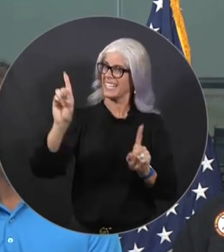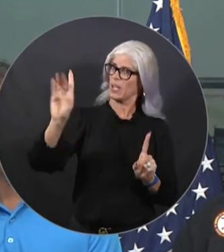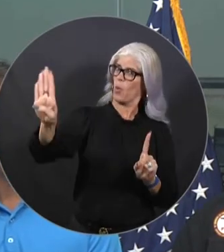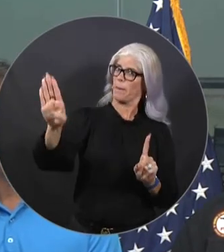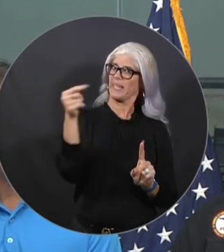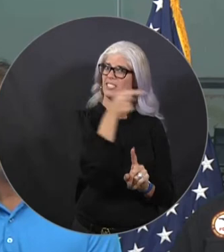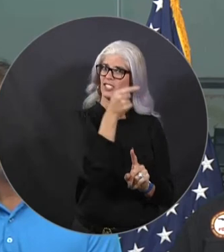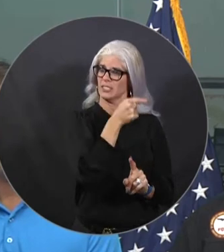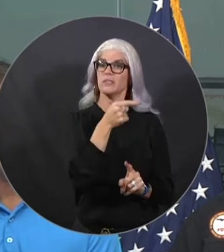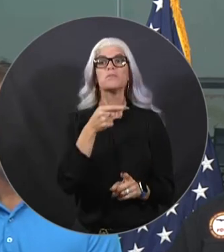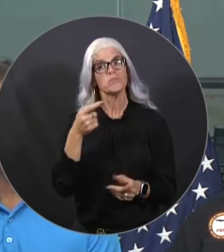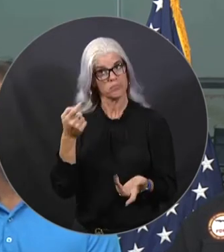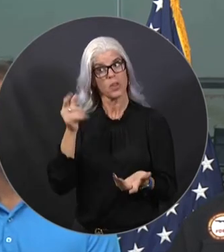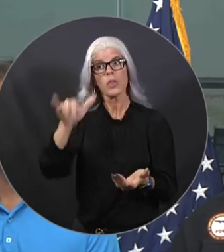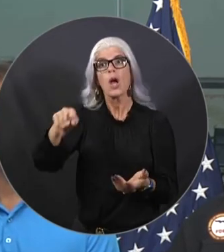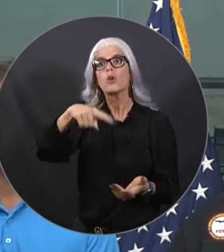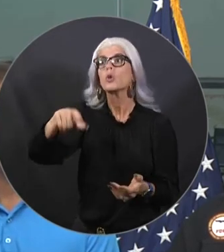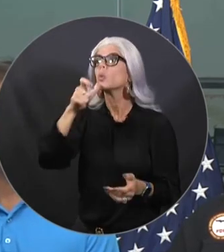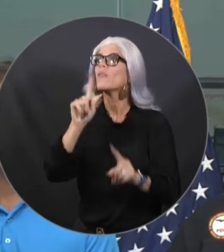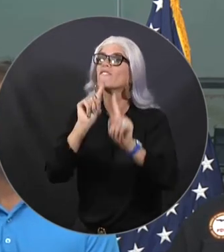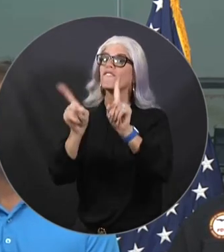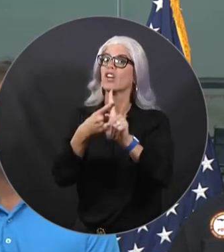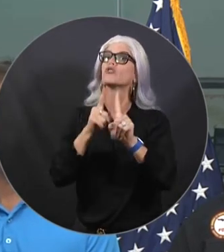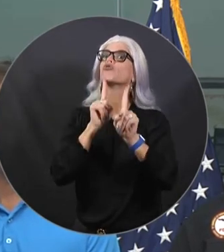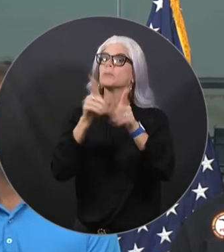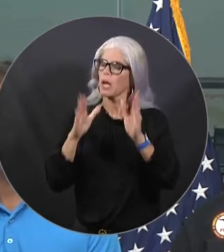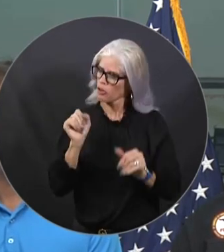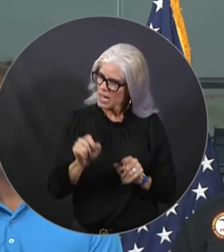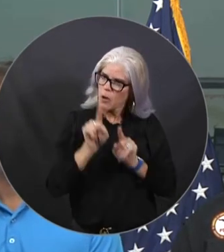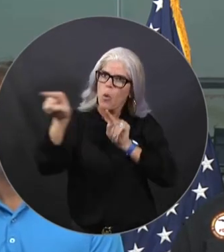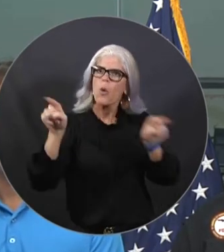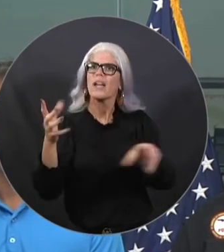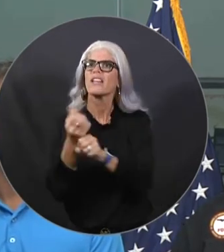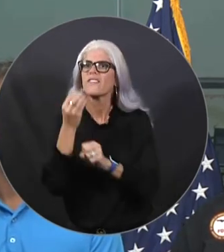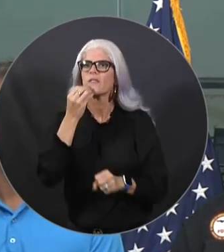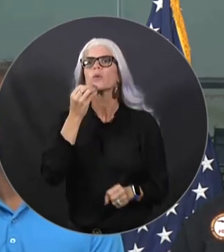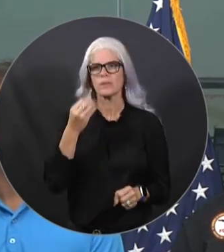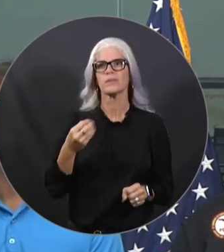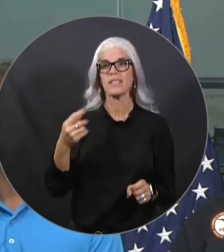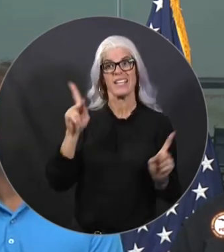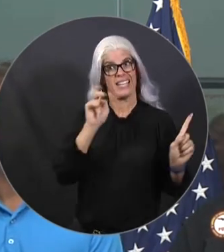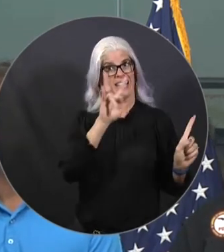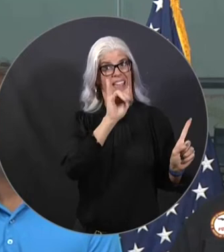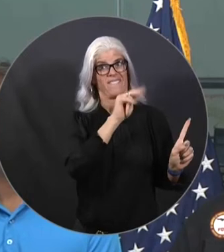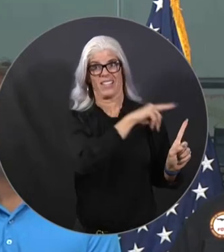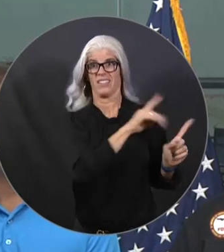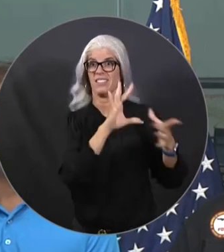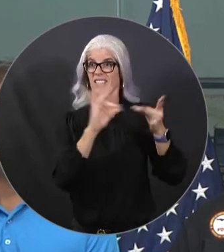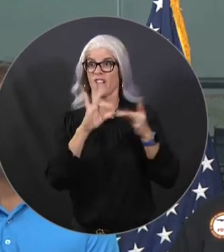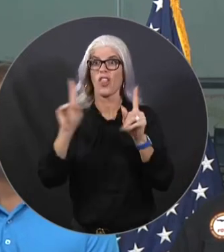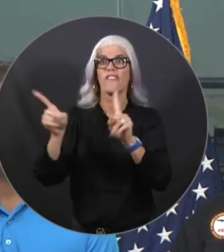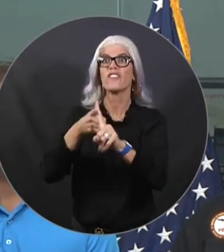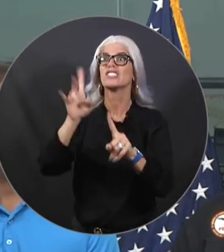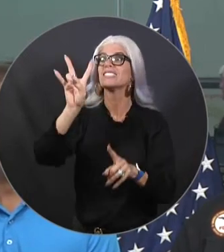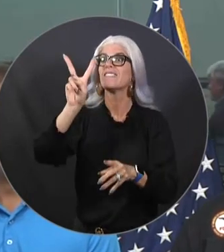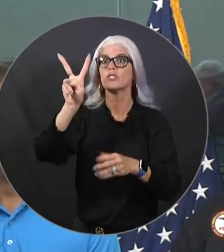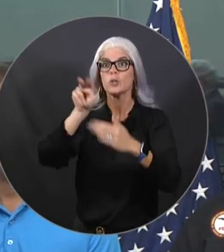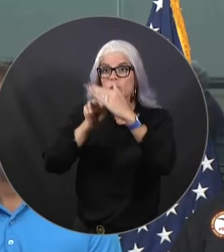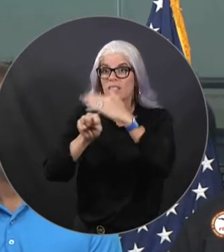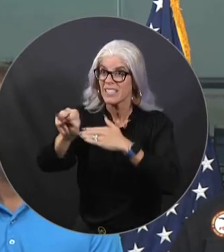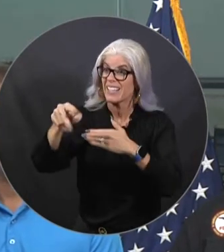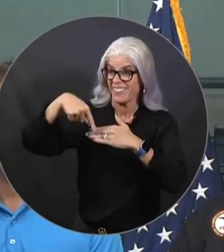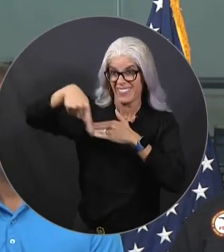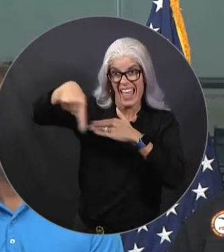there. We're continuing, as Kevin has said, you know, these first 72 hours are really life safety, and